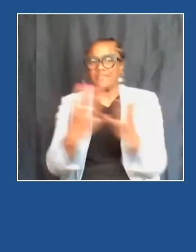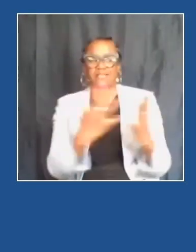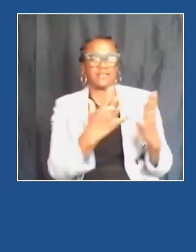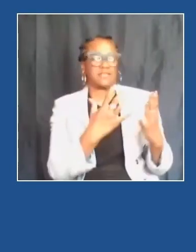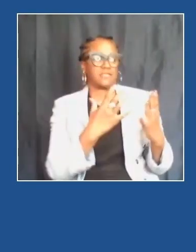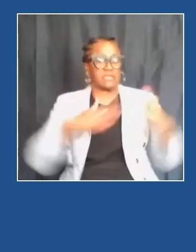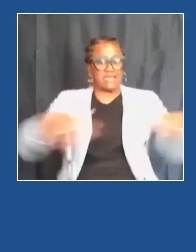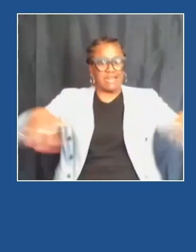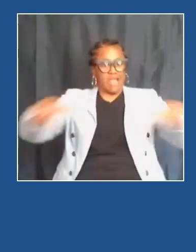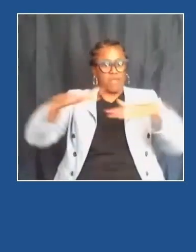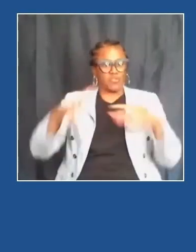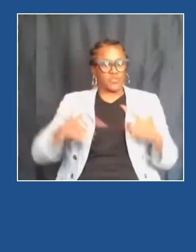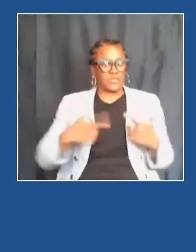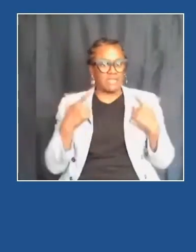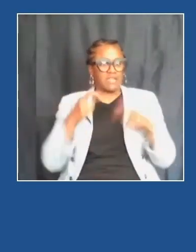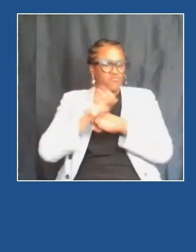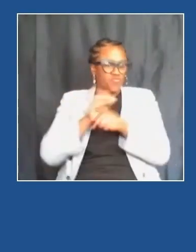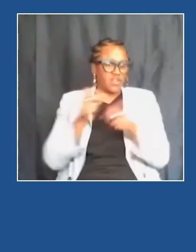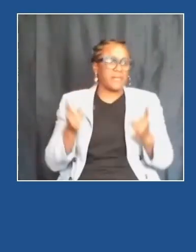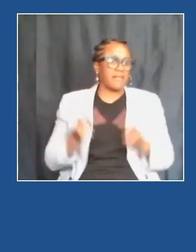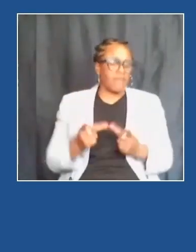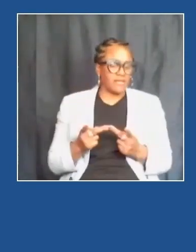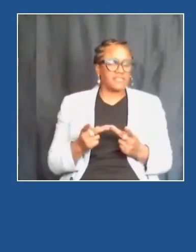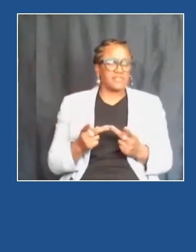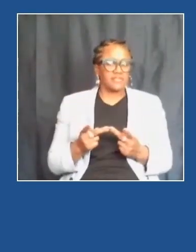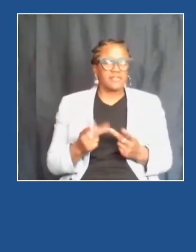okay, in the workplace,